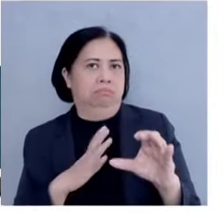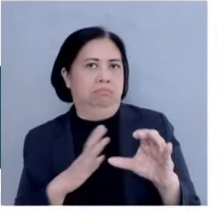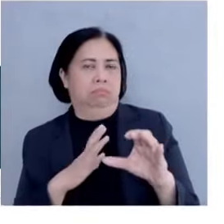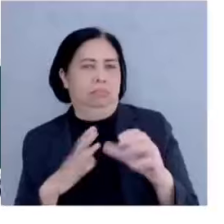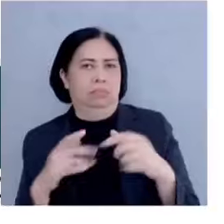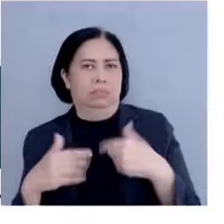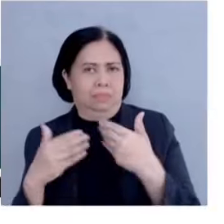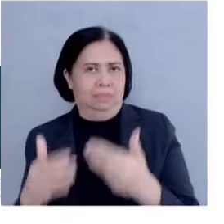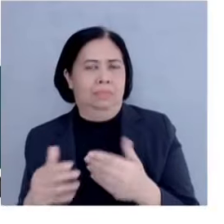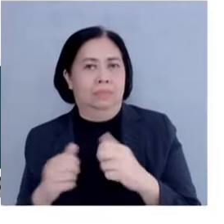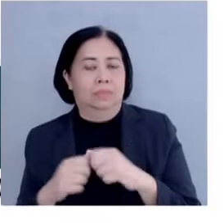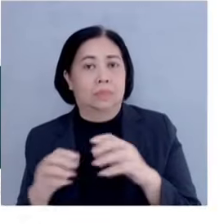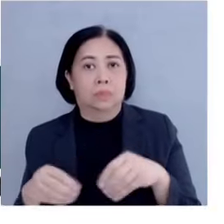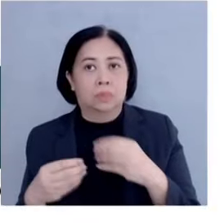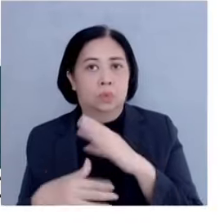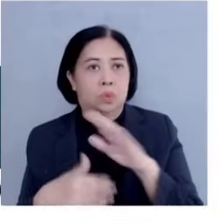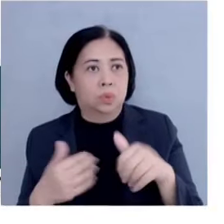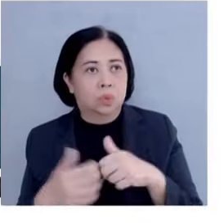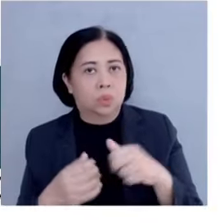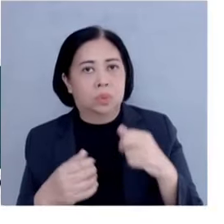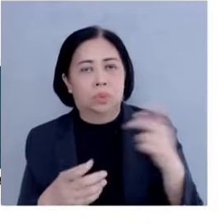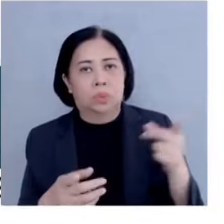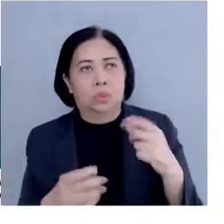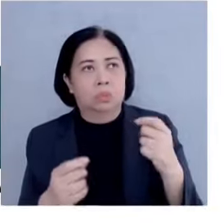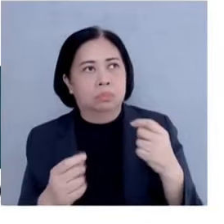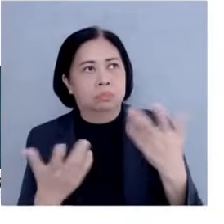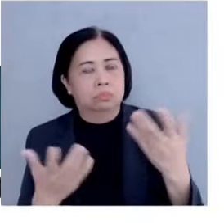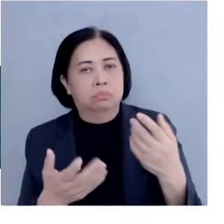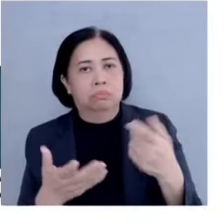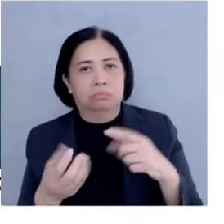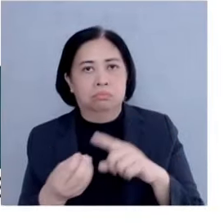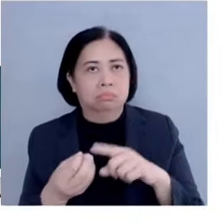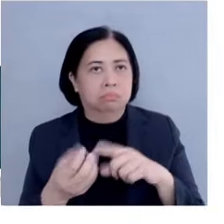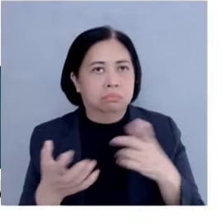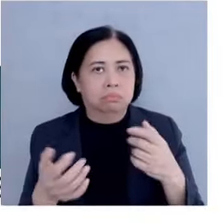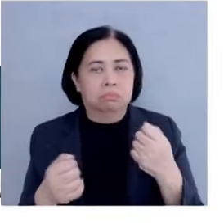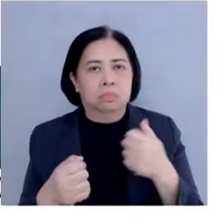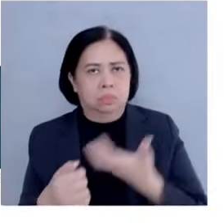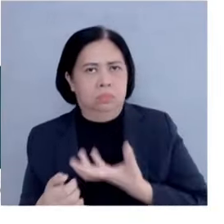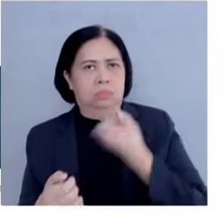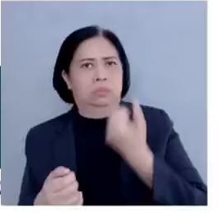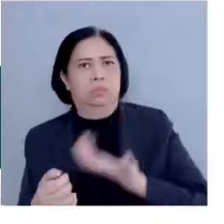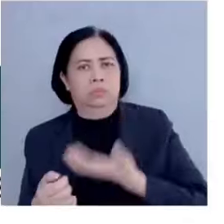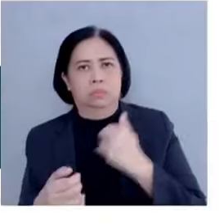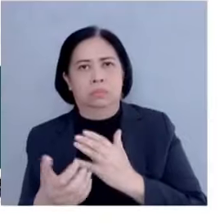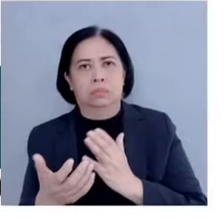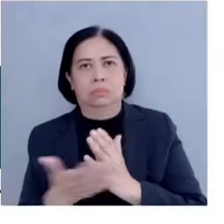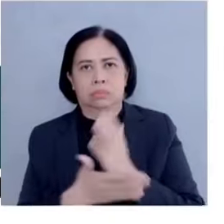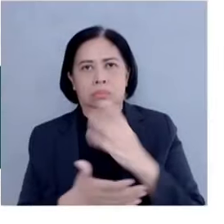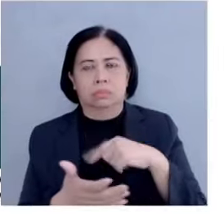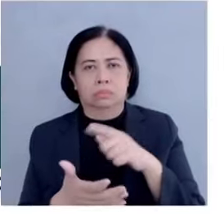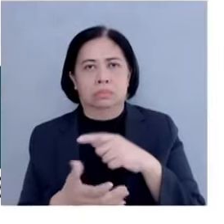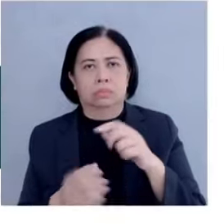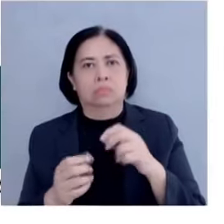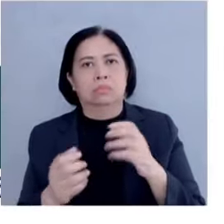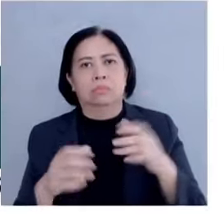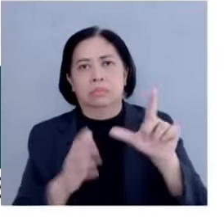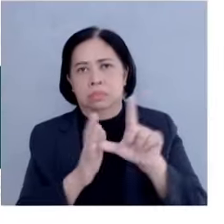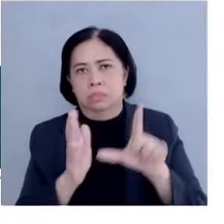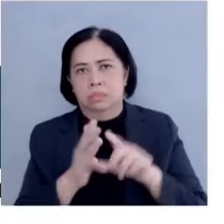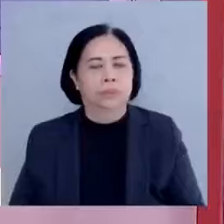have to deal with all of these international tribunals sooner or later. Our sovereignty and our legal system allows us to deal with them with our own